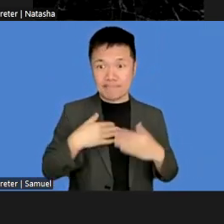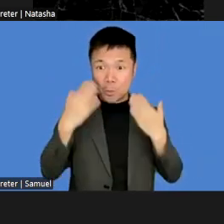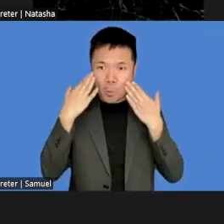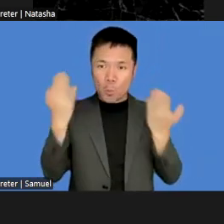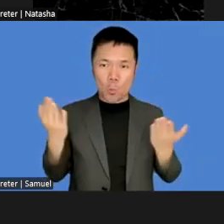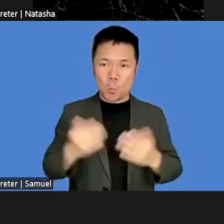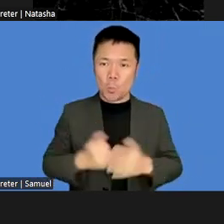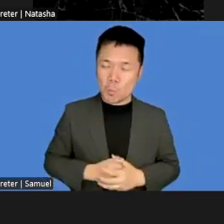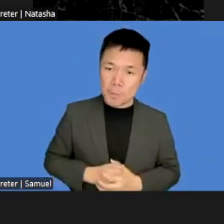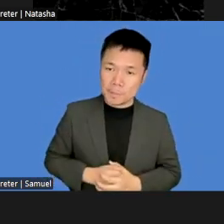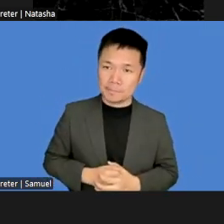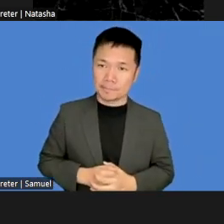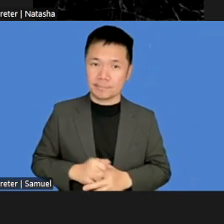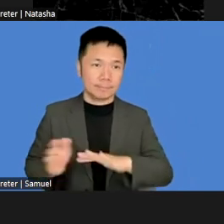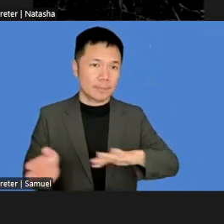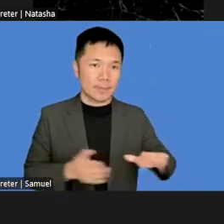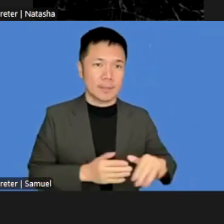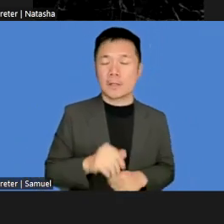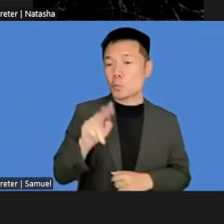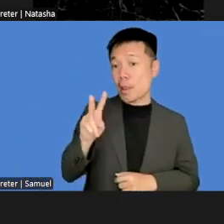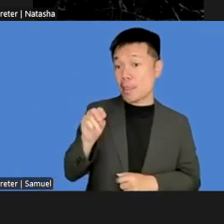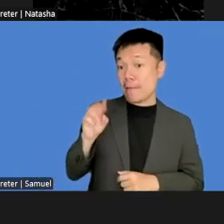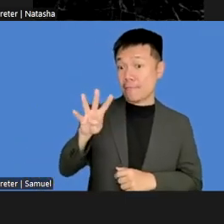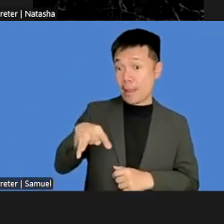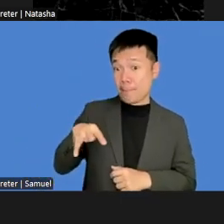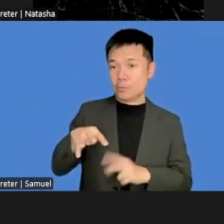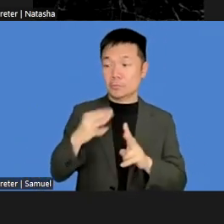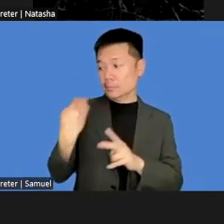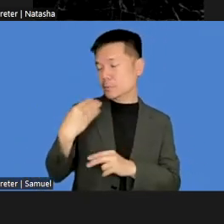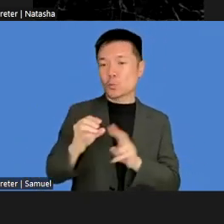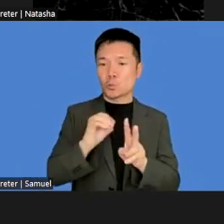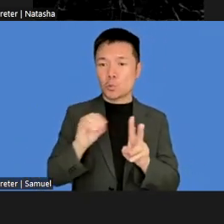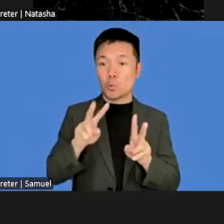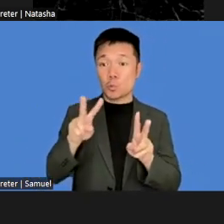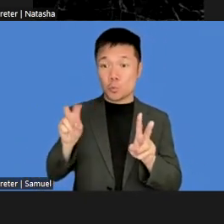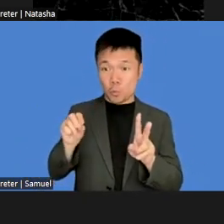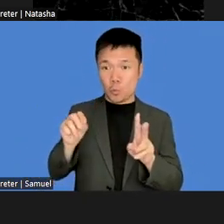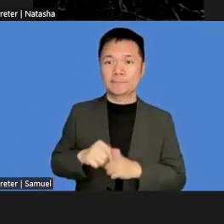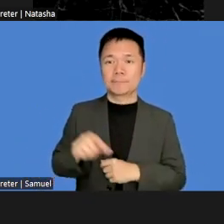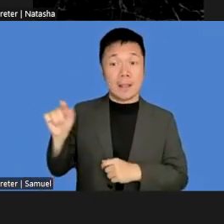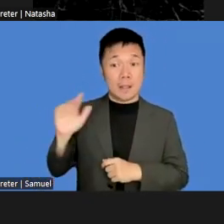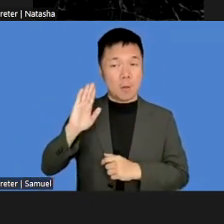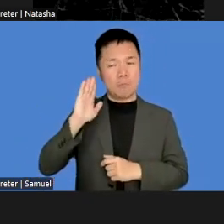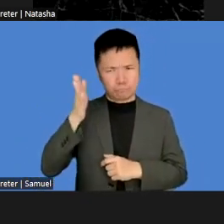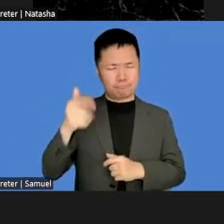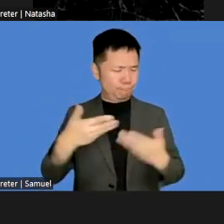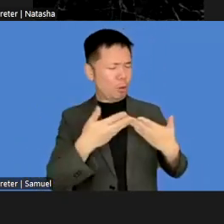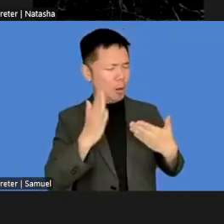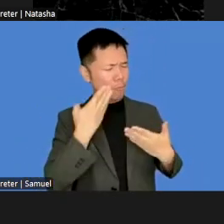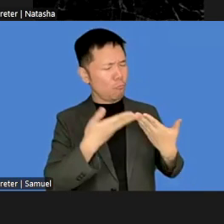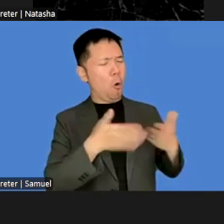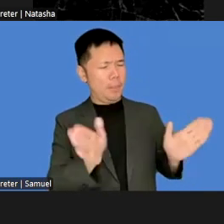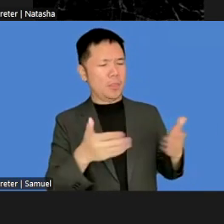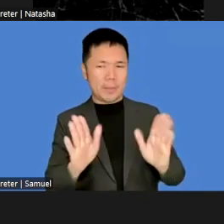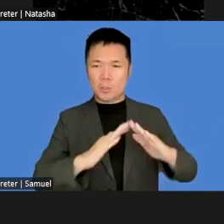So around the 30th of April 2020, when the Minister of Basic Education announced the plan for the reopening of schools following the COVID-19